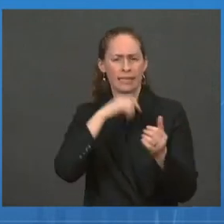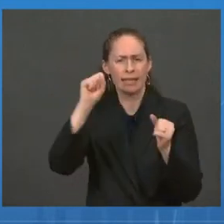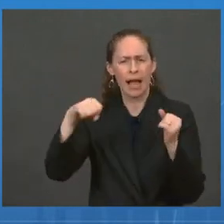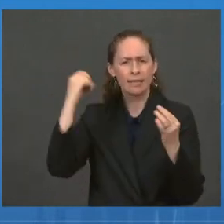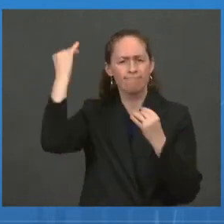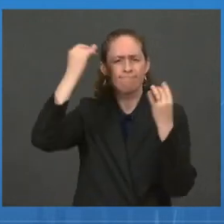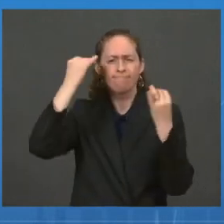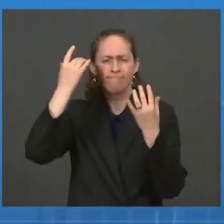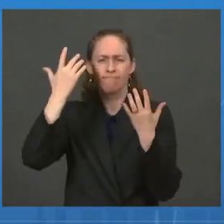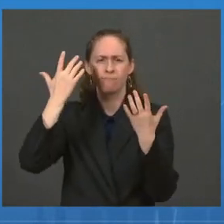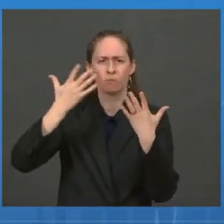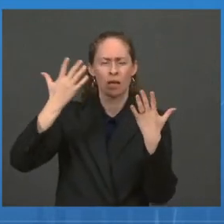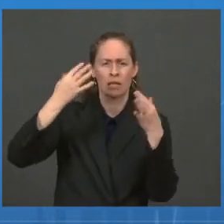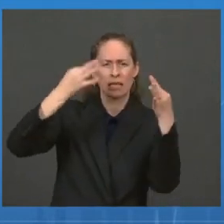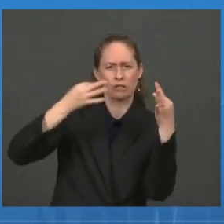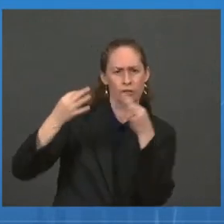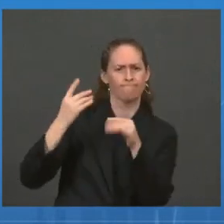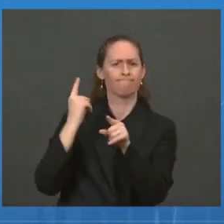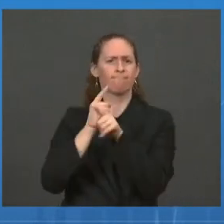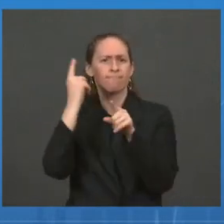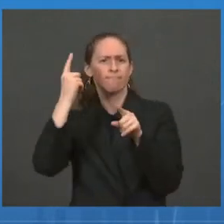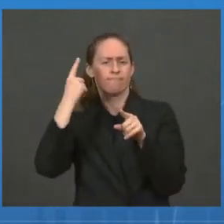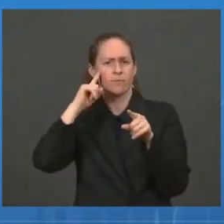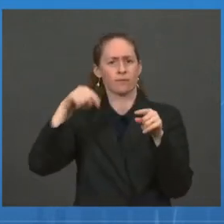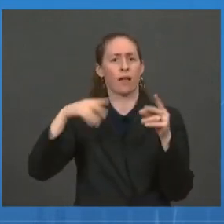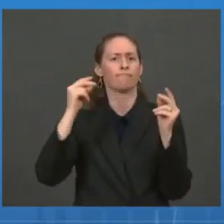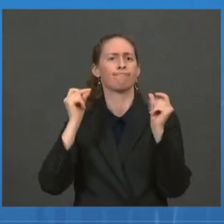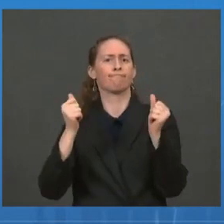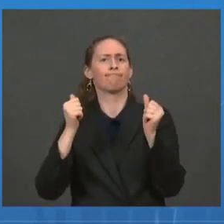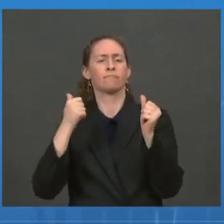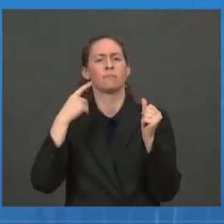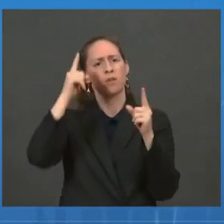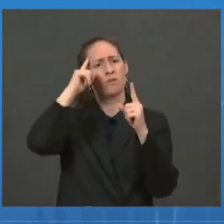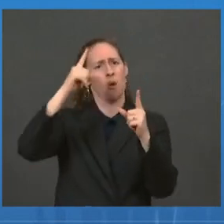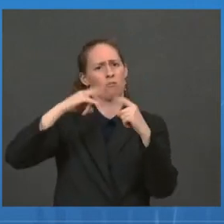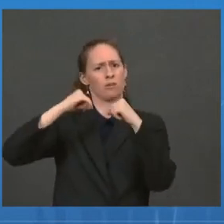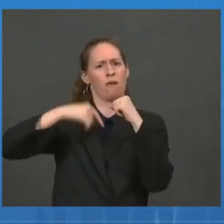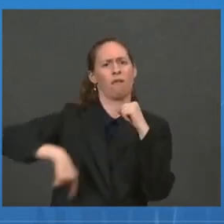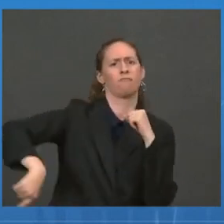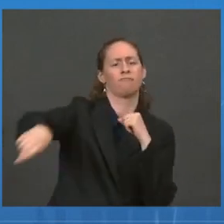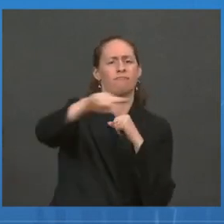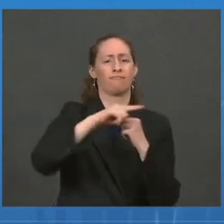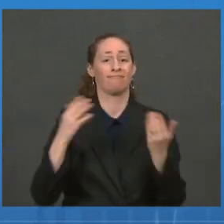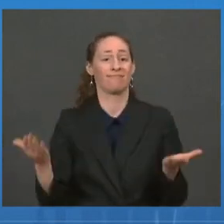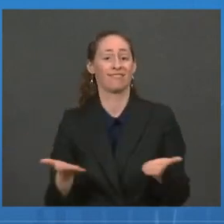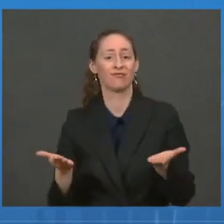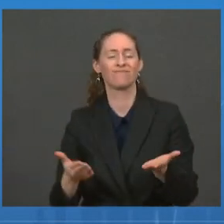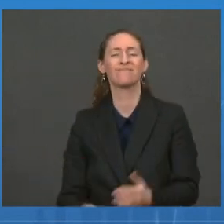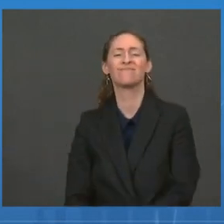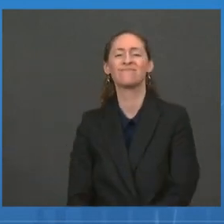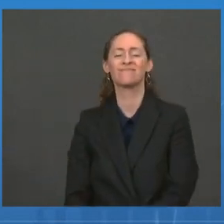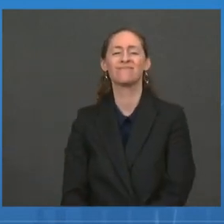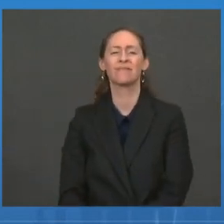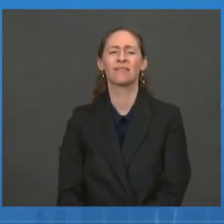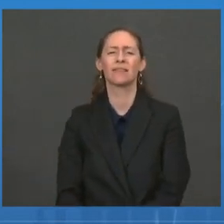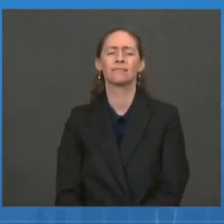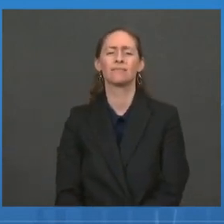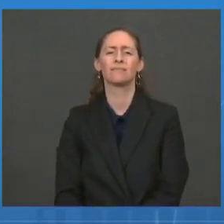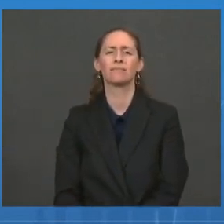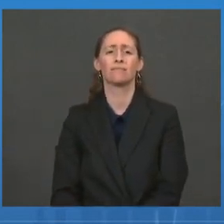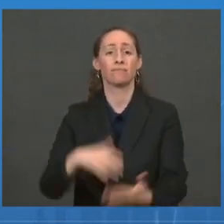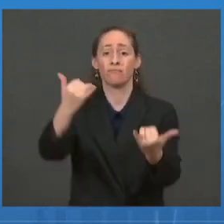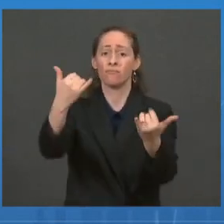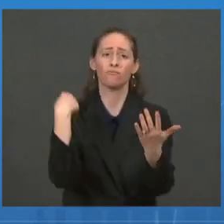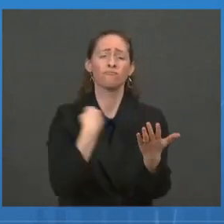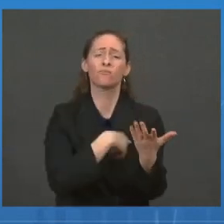from code 19. we are actively looking for the omicron variant right here in the united states right now